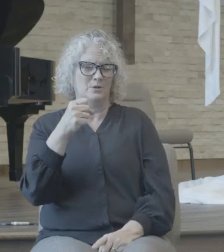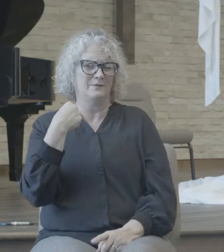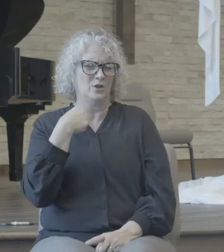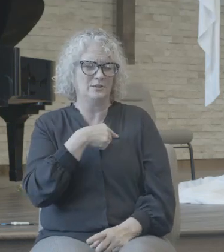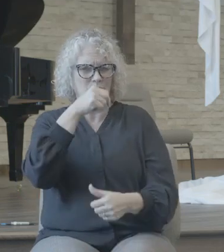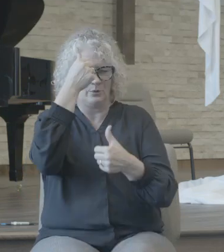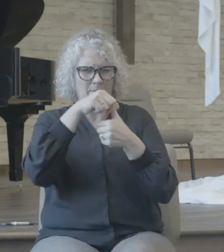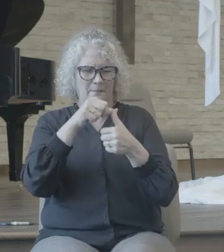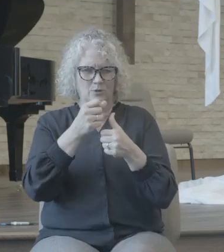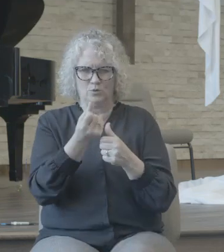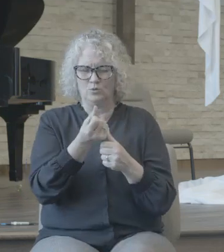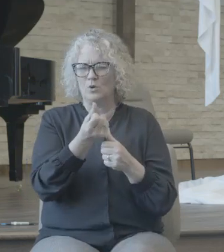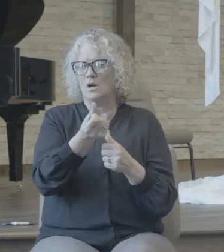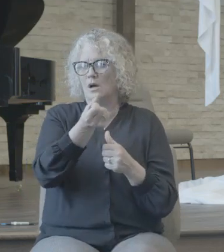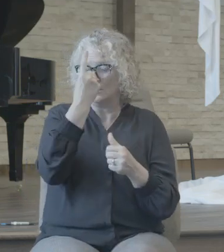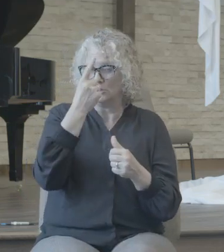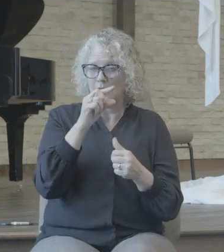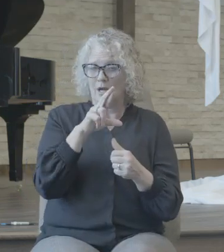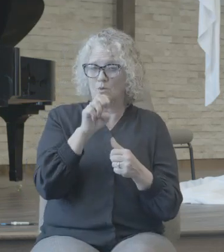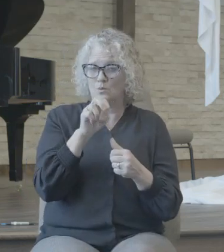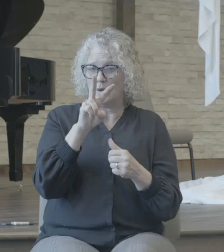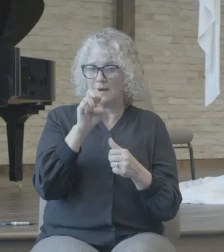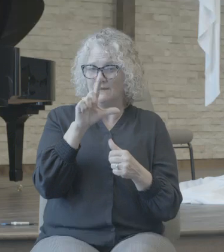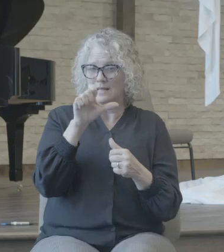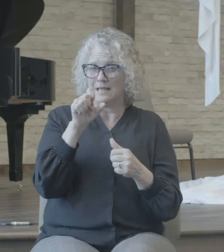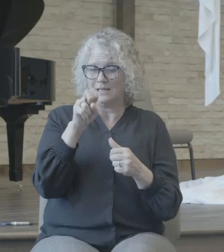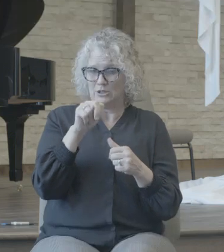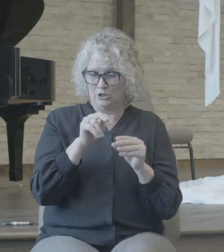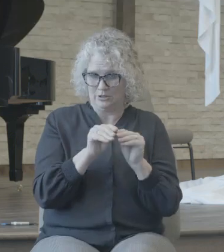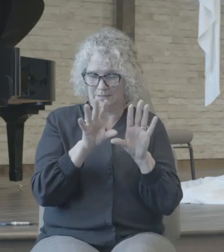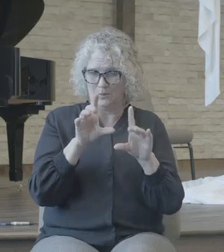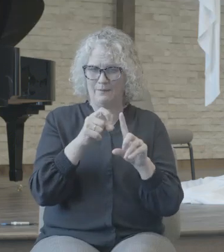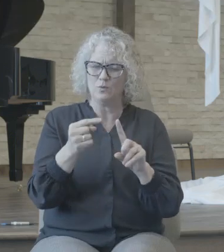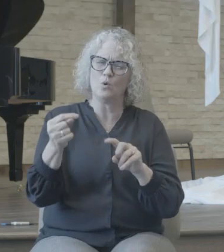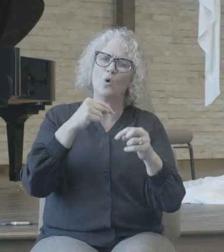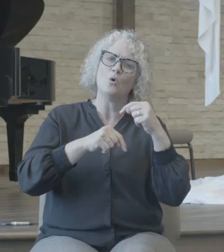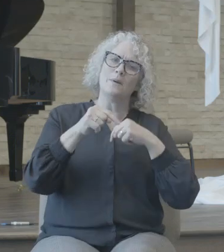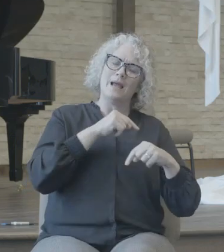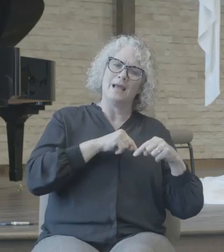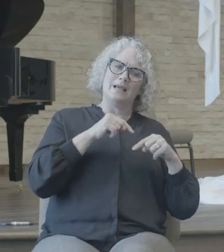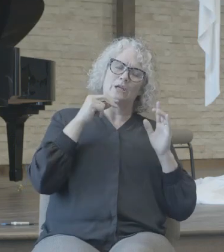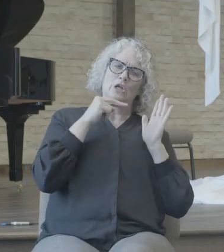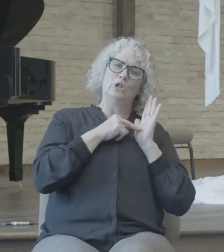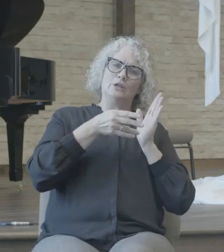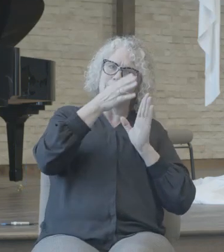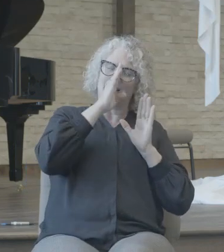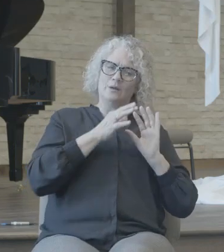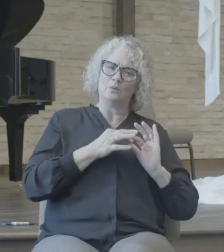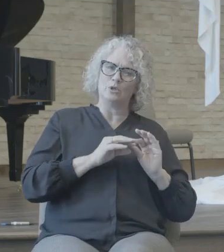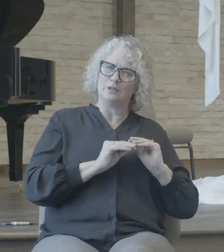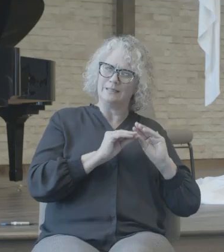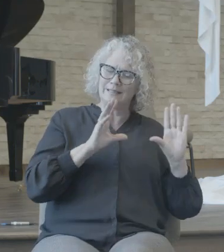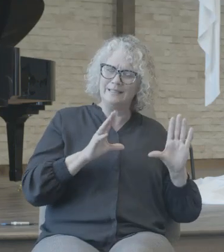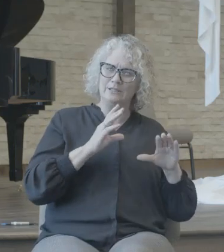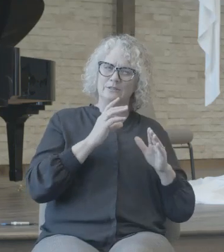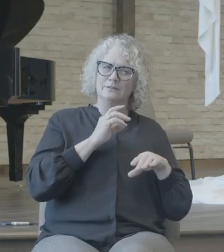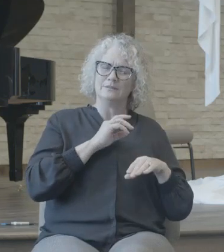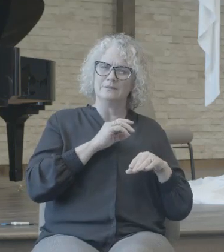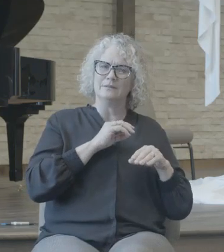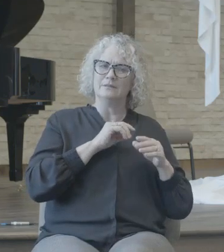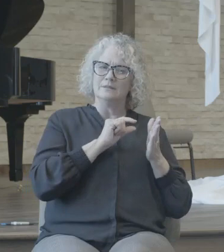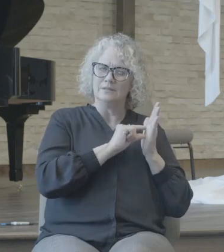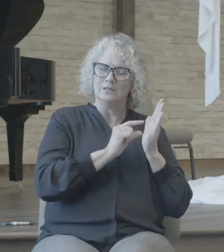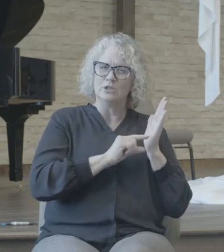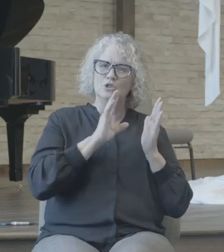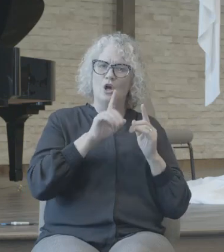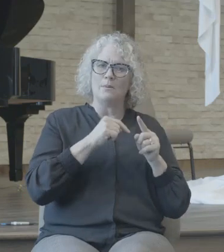the Revelation, we have to go back and look to the clear portions of God's word that talk about the New Testament times in which we are